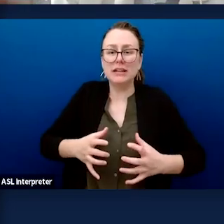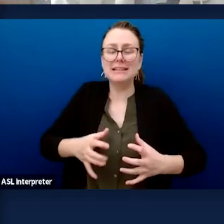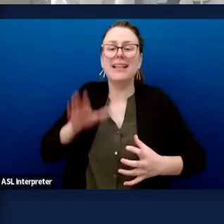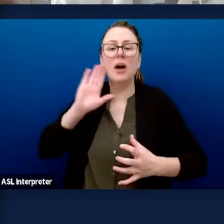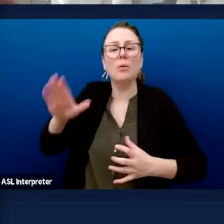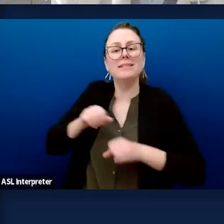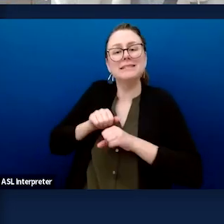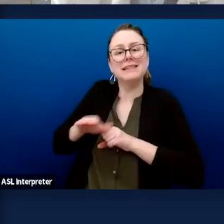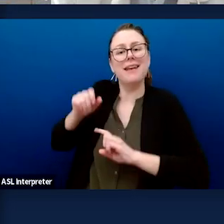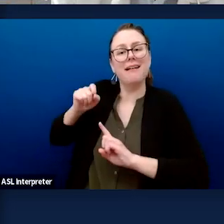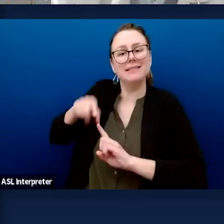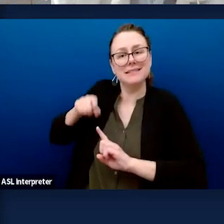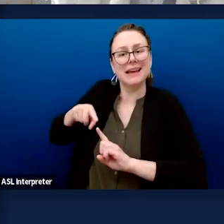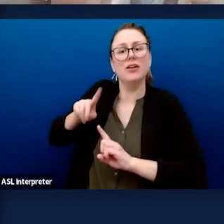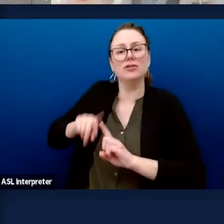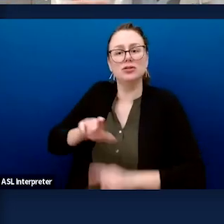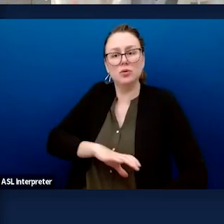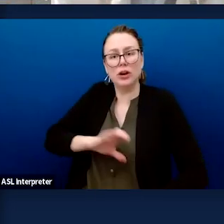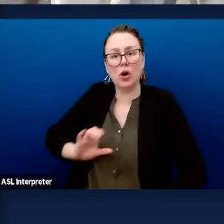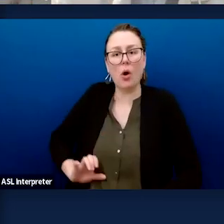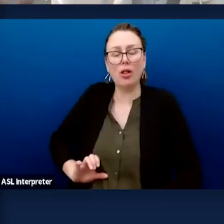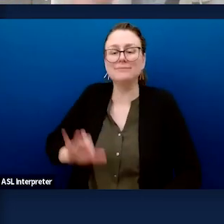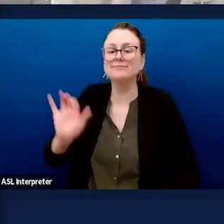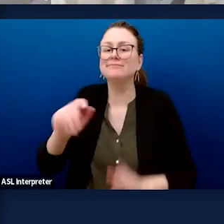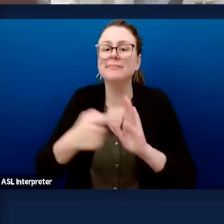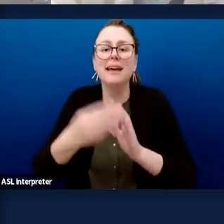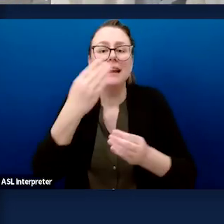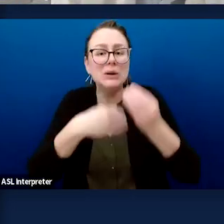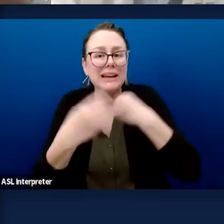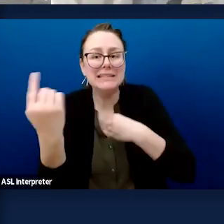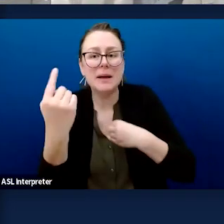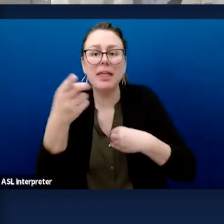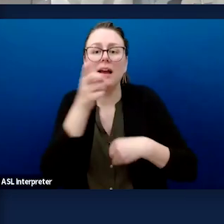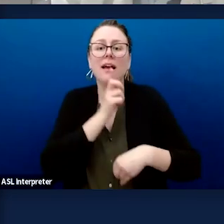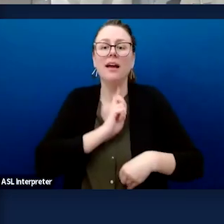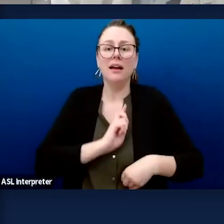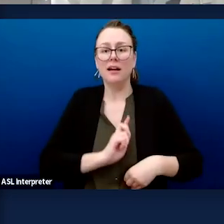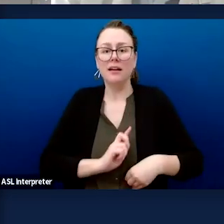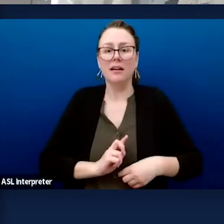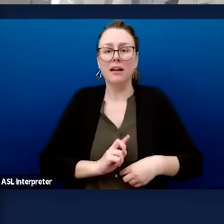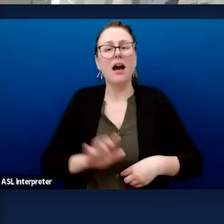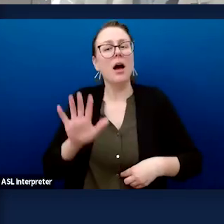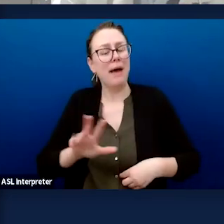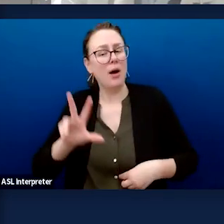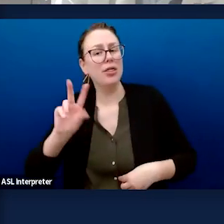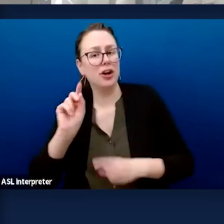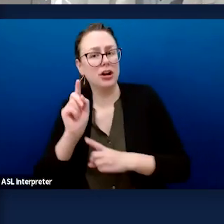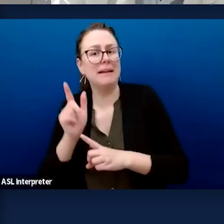Okay, that happens in about 30 minutes. So you eat something, about 30 minutes later, you expect things to be moving.